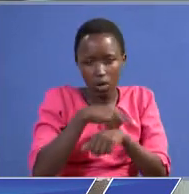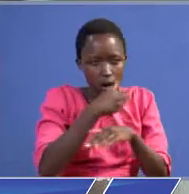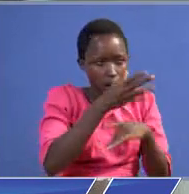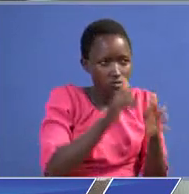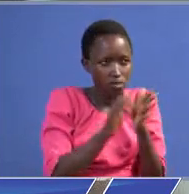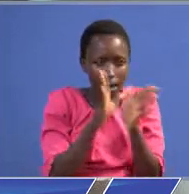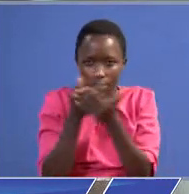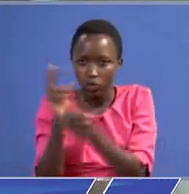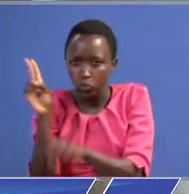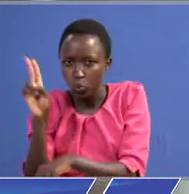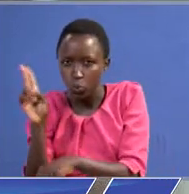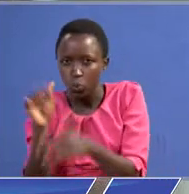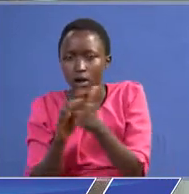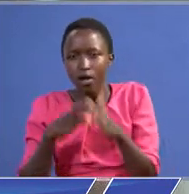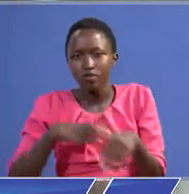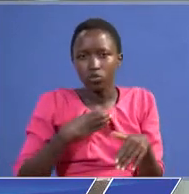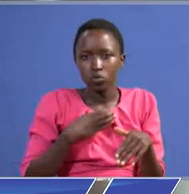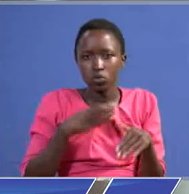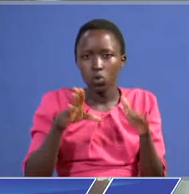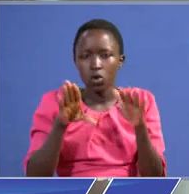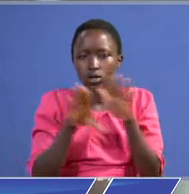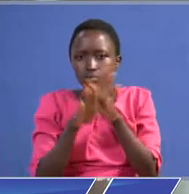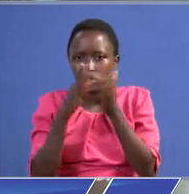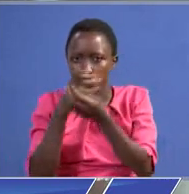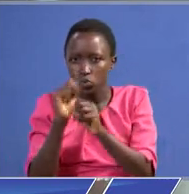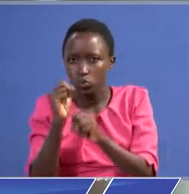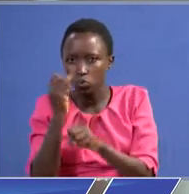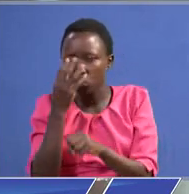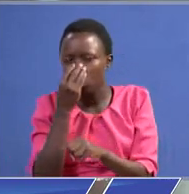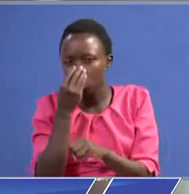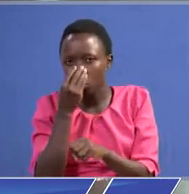after President Uhuru Kenyatta visited DP Ruto at